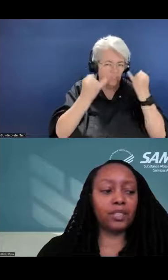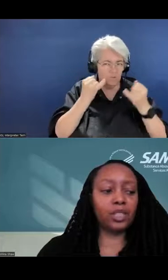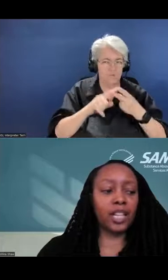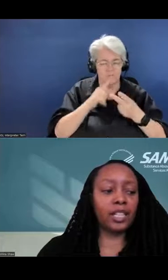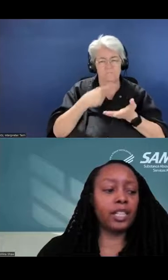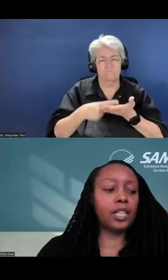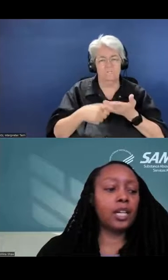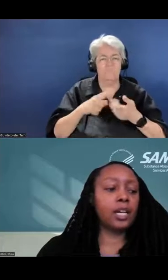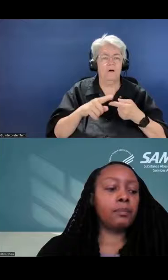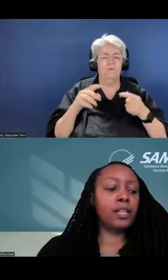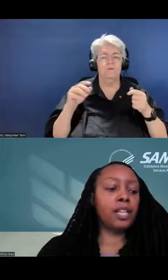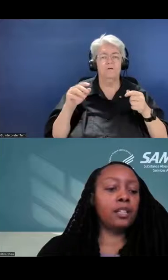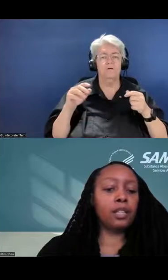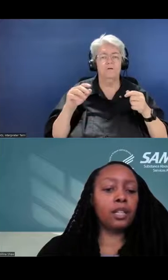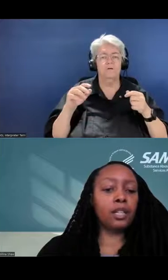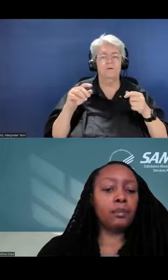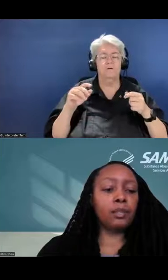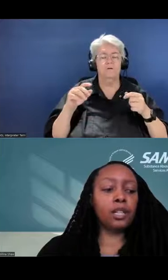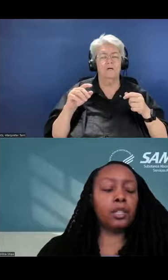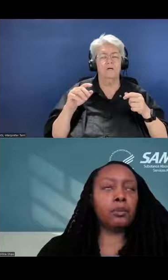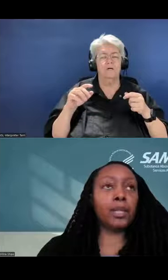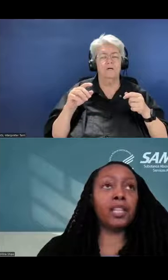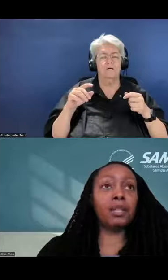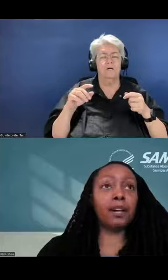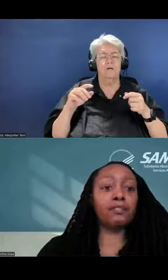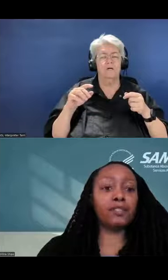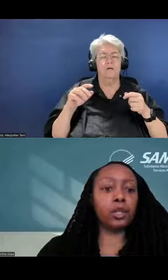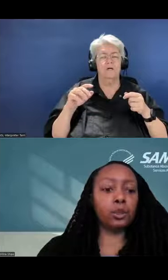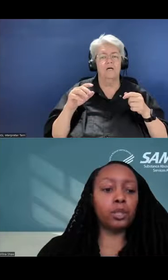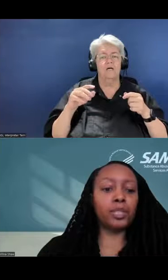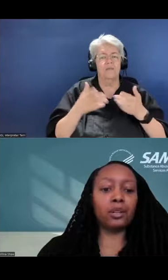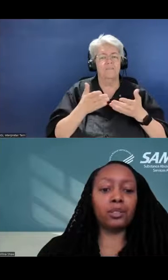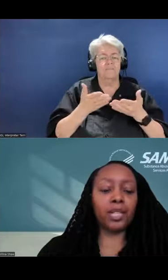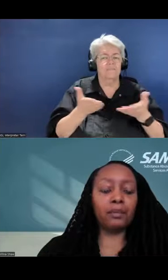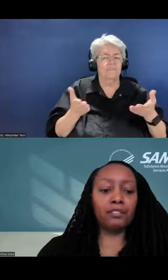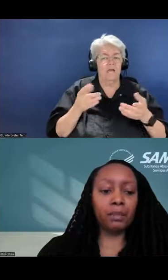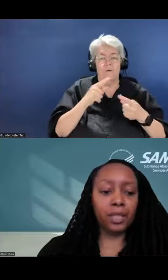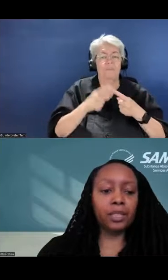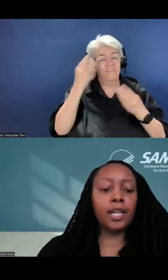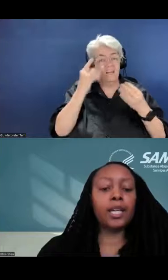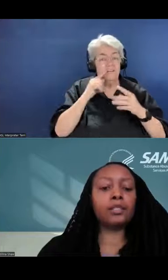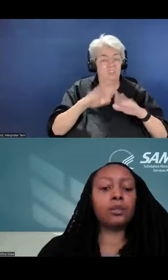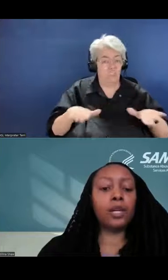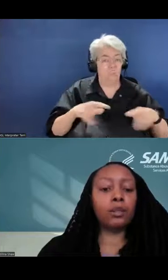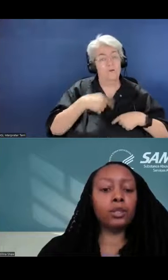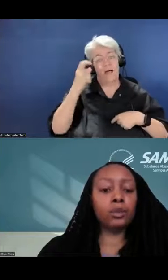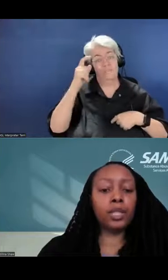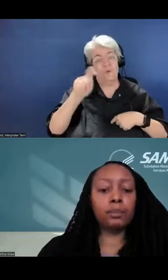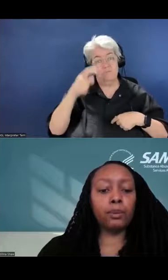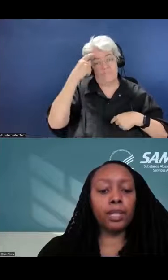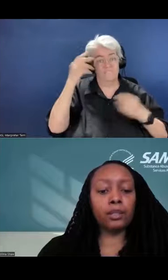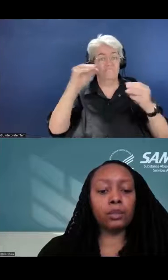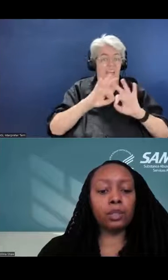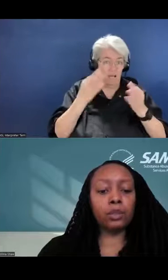suicide prevention there. And then when we think about children, we should also think about families. And so I also just